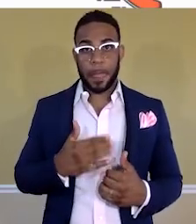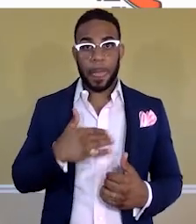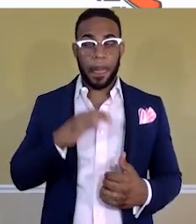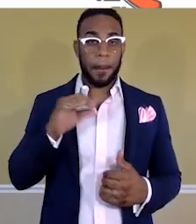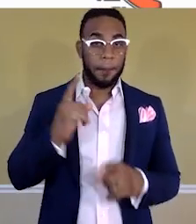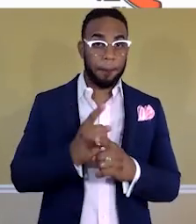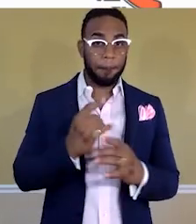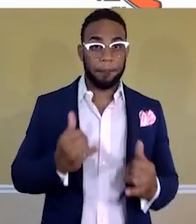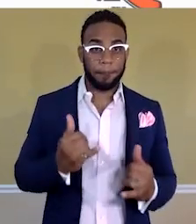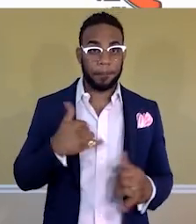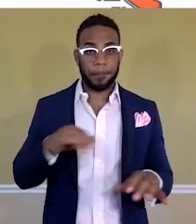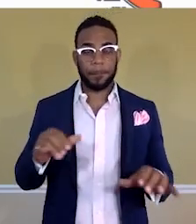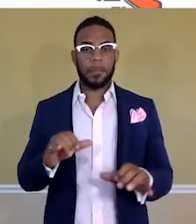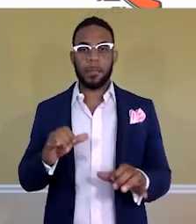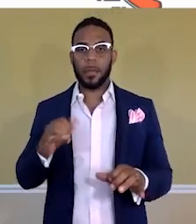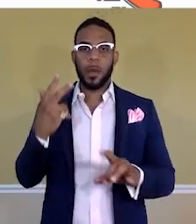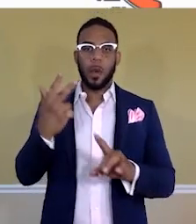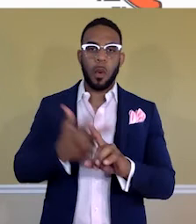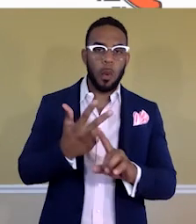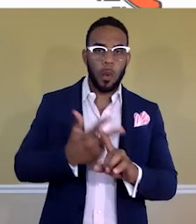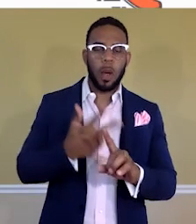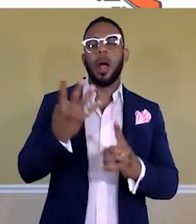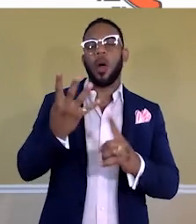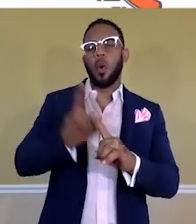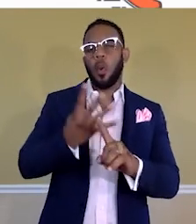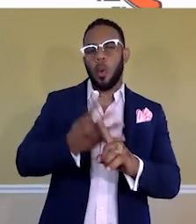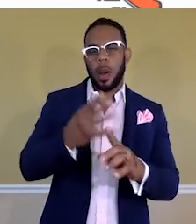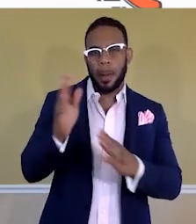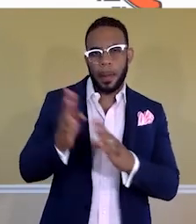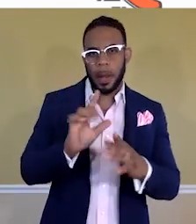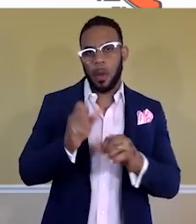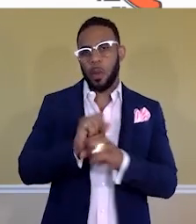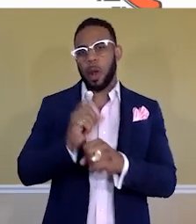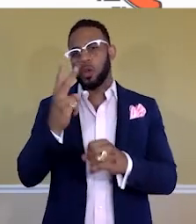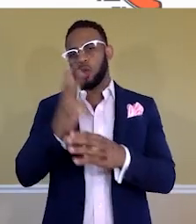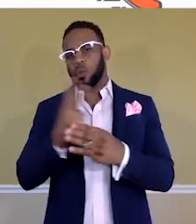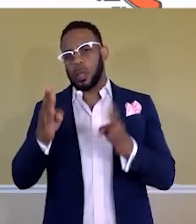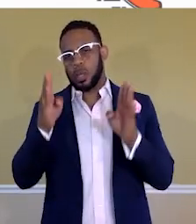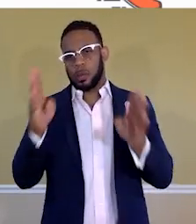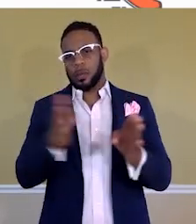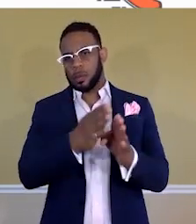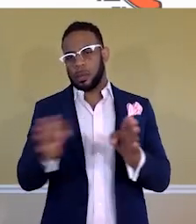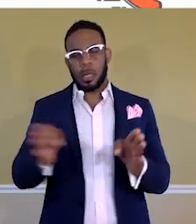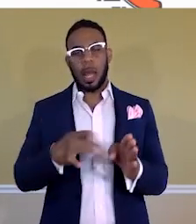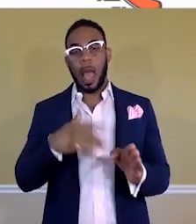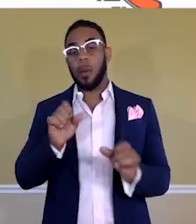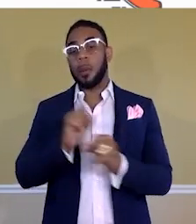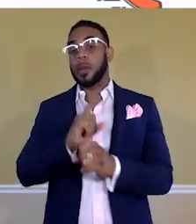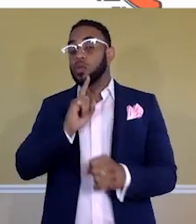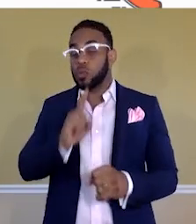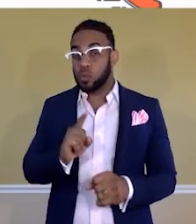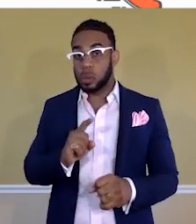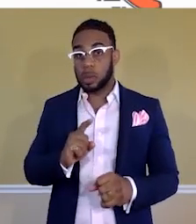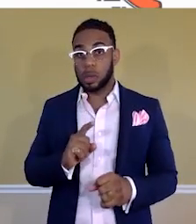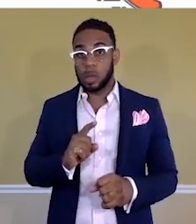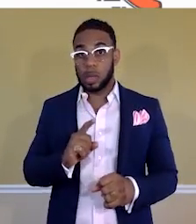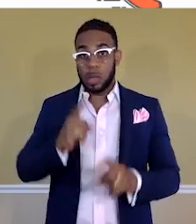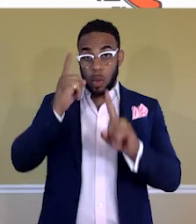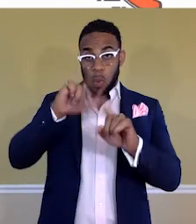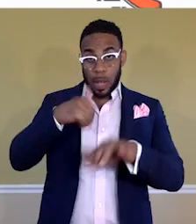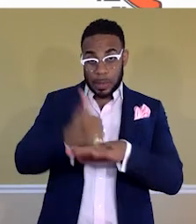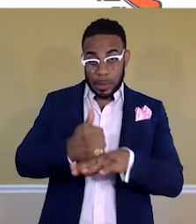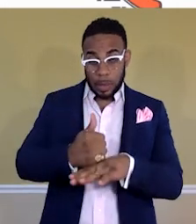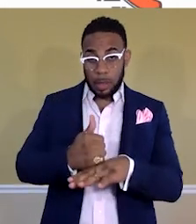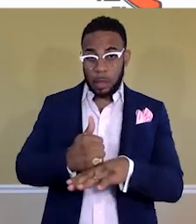company right now, we do like quarterly planning, and then we work on 2-week sprints. So I want to be sure that the goals that I